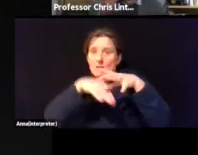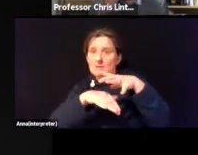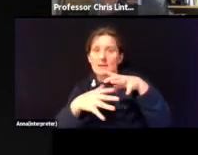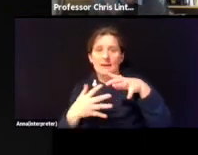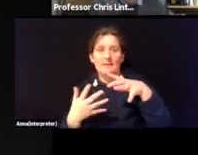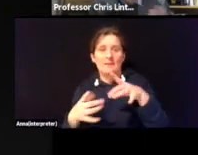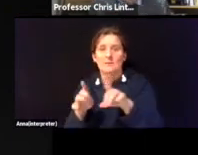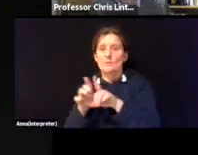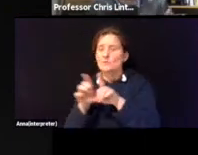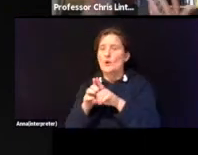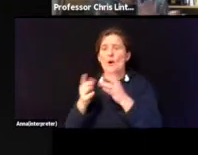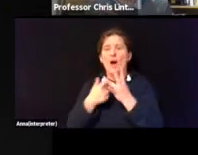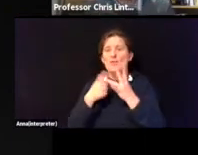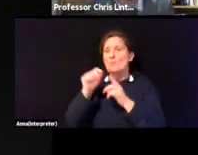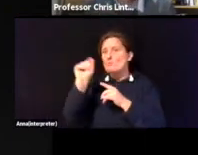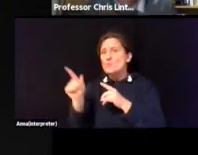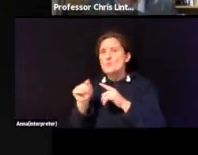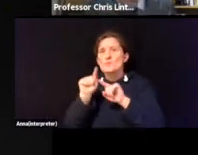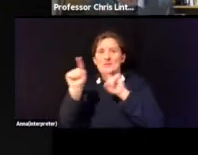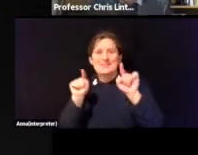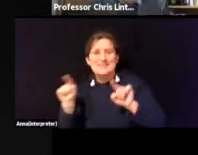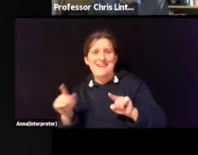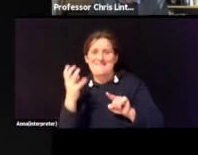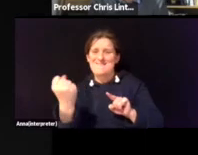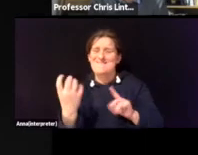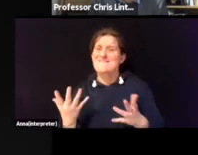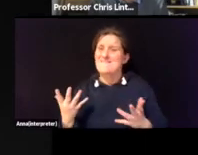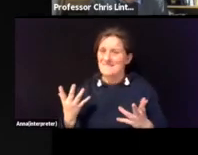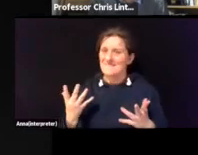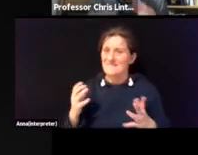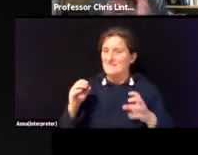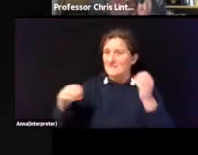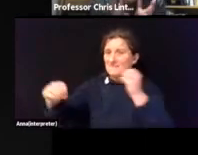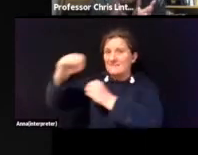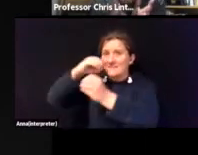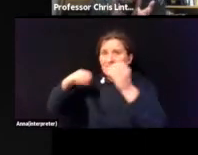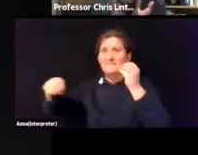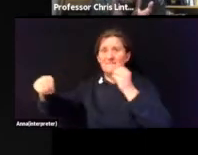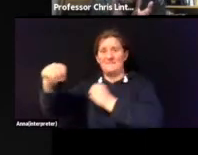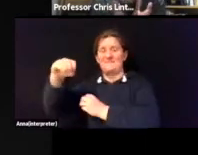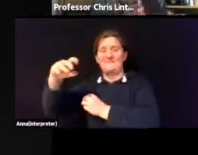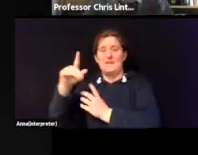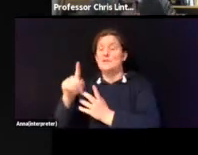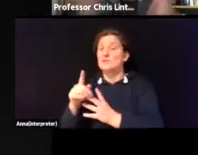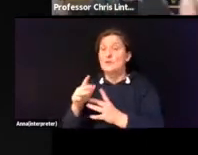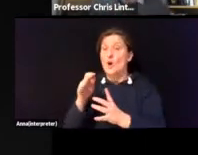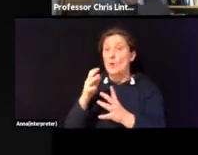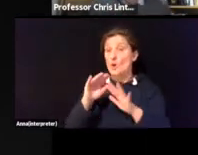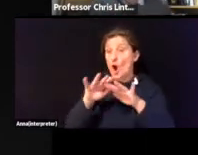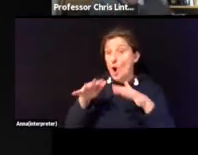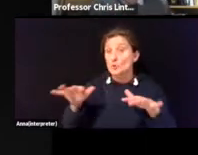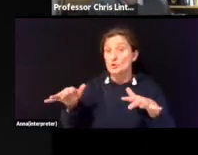and Ganymede, and perhaps Callisto, also have these inner oceans. So these watery oceans are